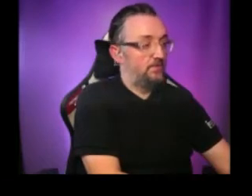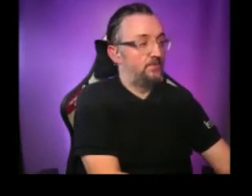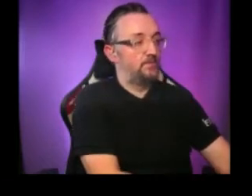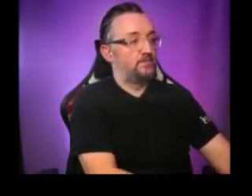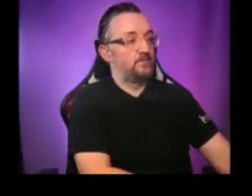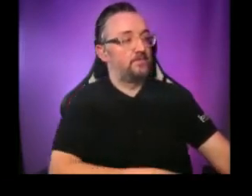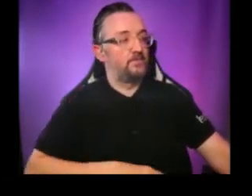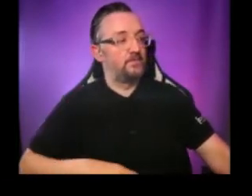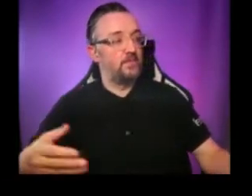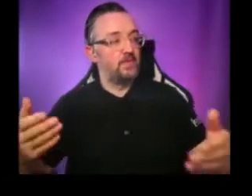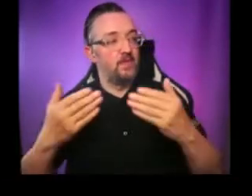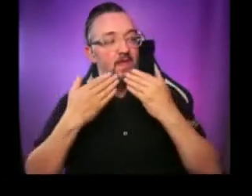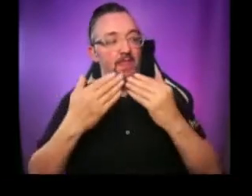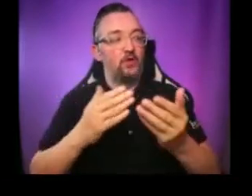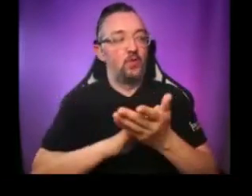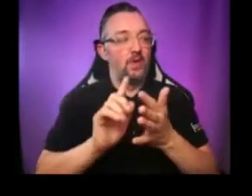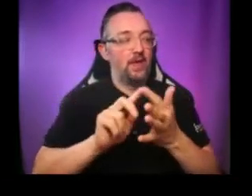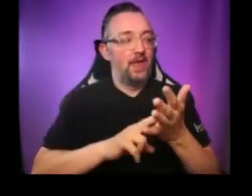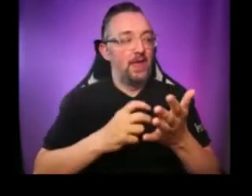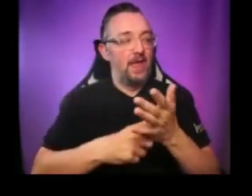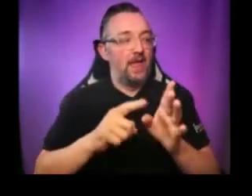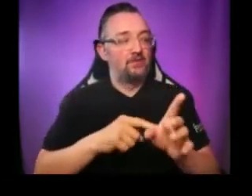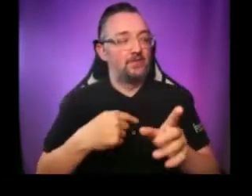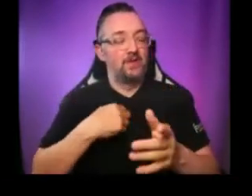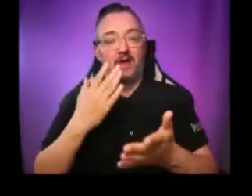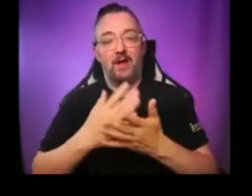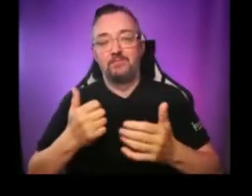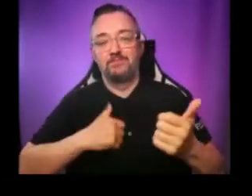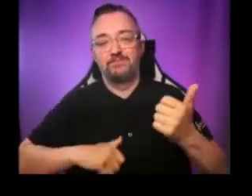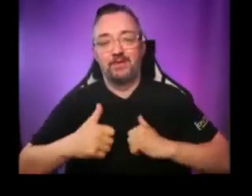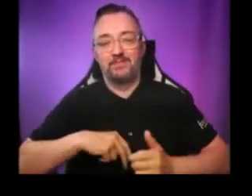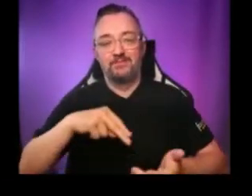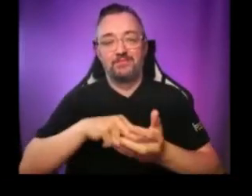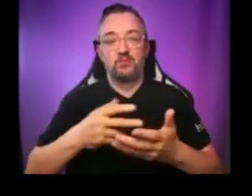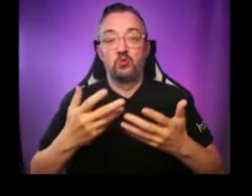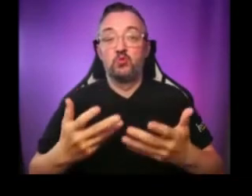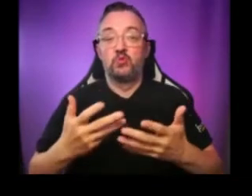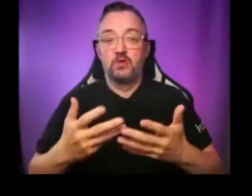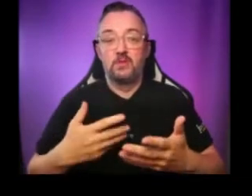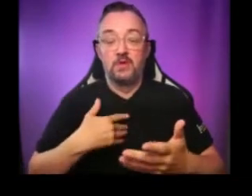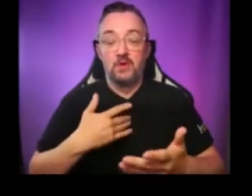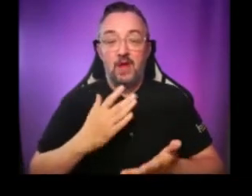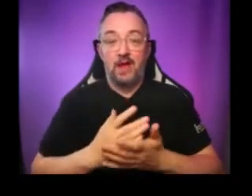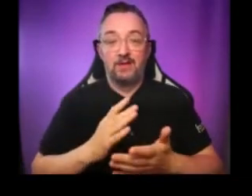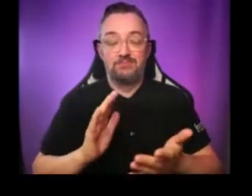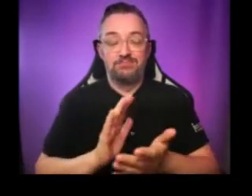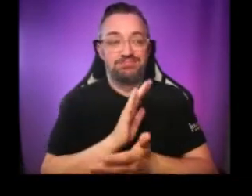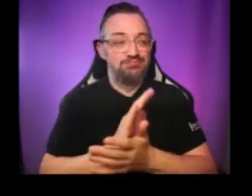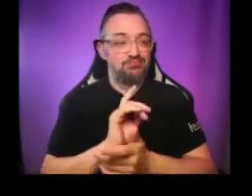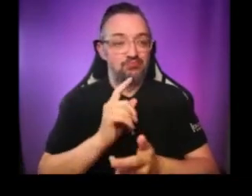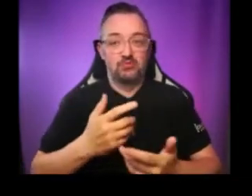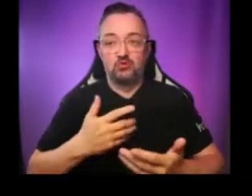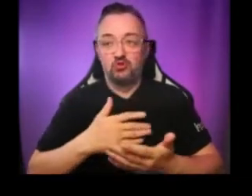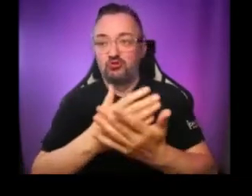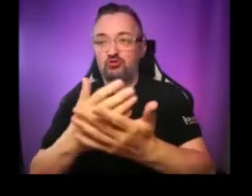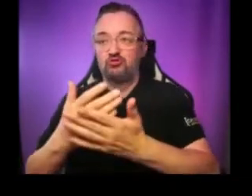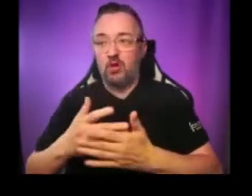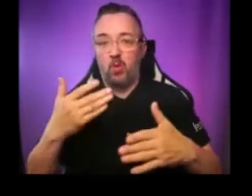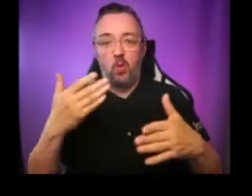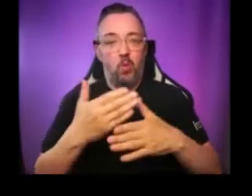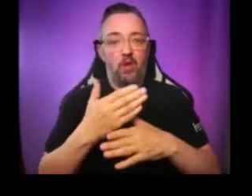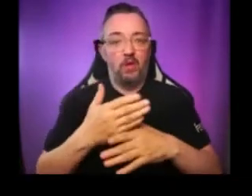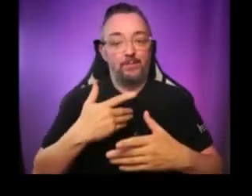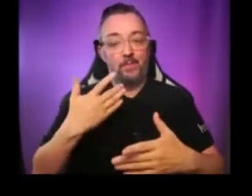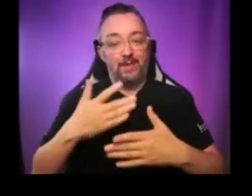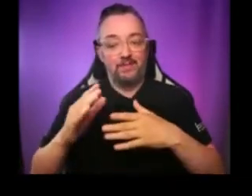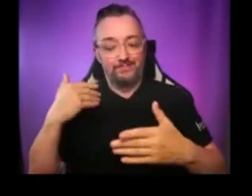Thank you very much, Henry. It's an absolute privilege to be here today, and I'm so excited to share with you some of the work that we've been conducting at Brain Health Scotland